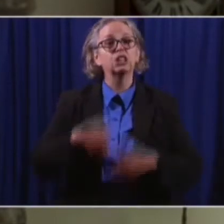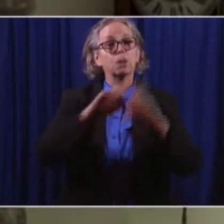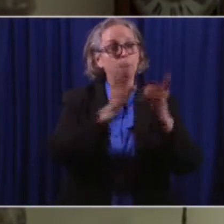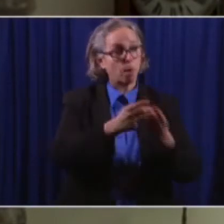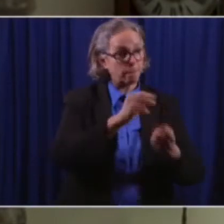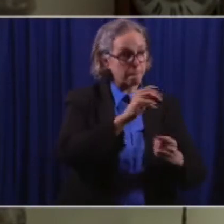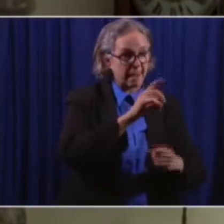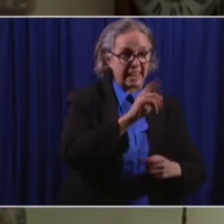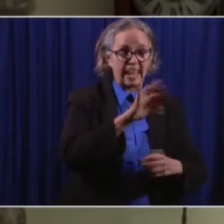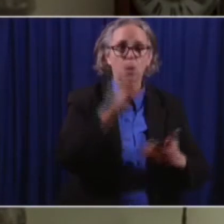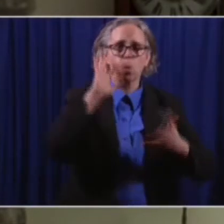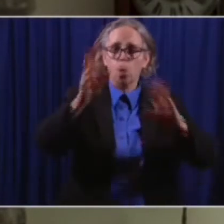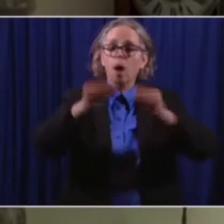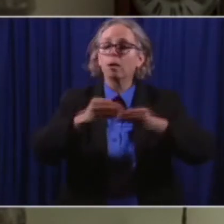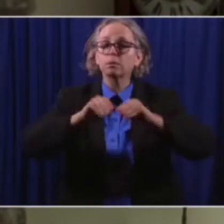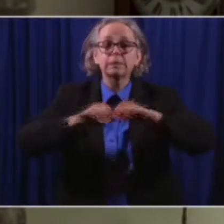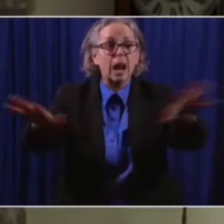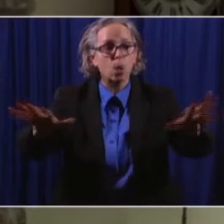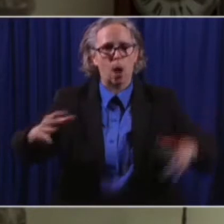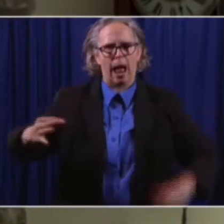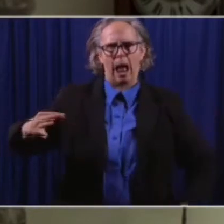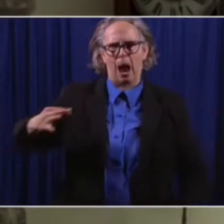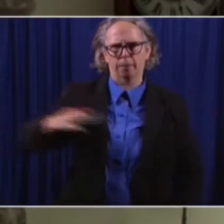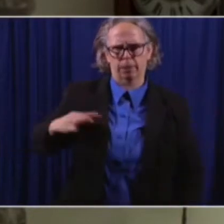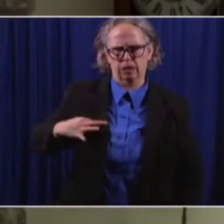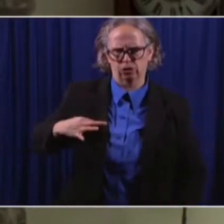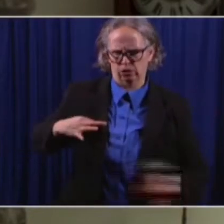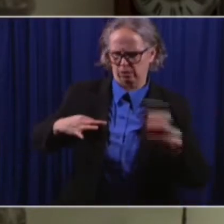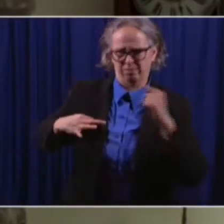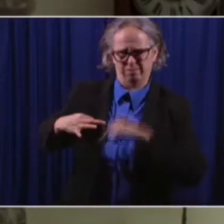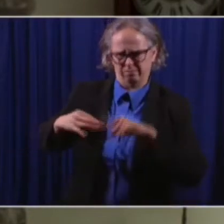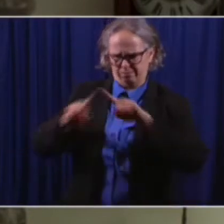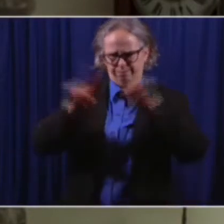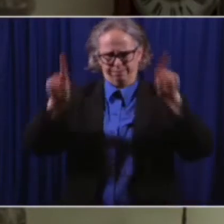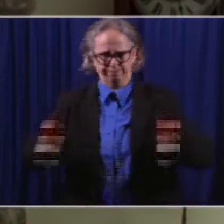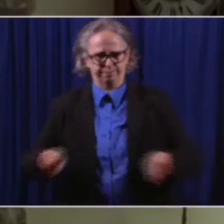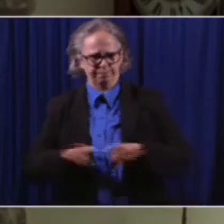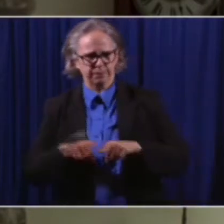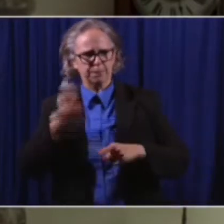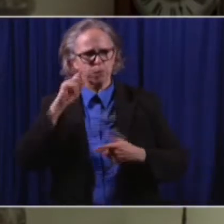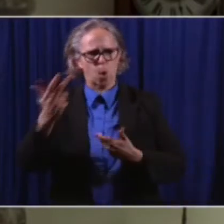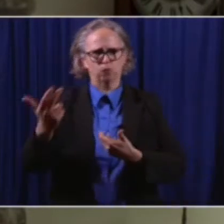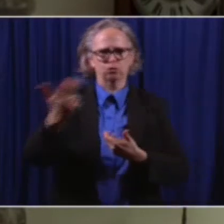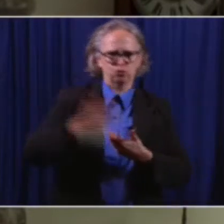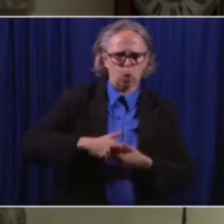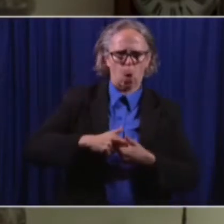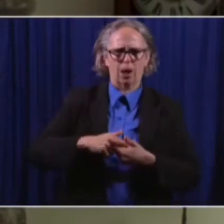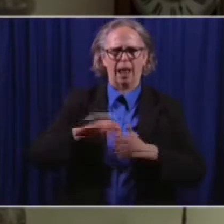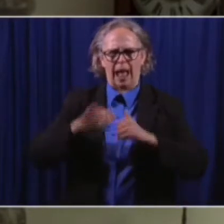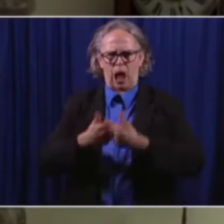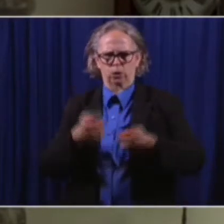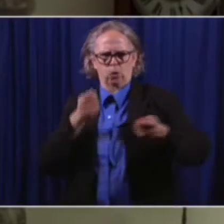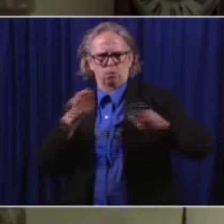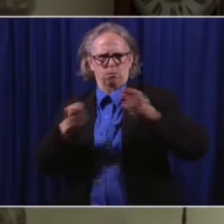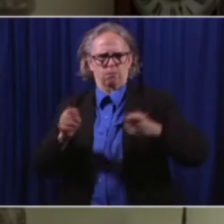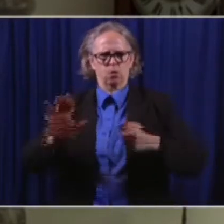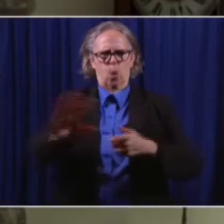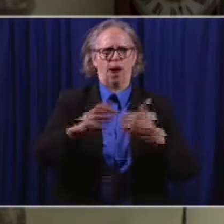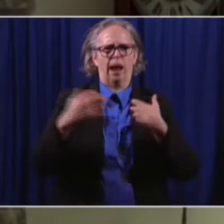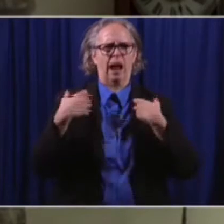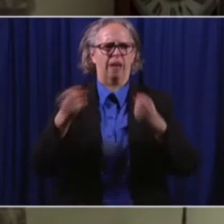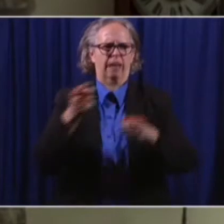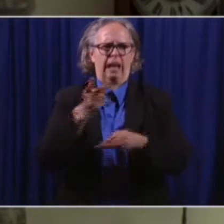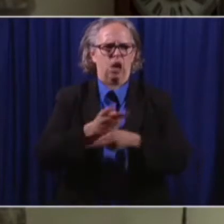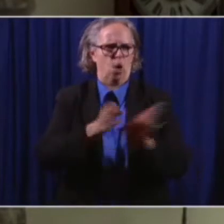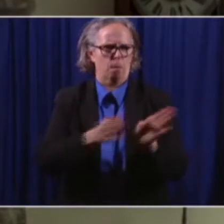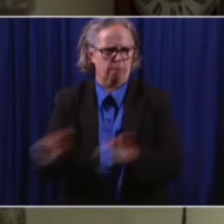plans to submit to us to help carry out this vision. So this process